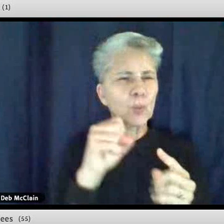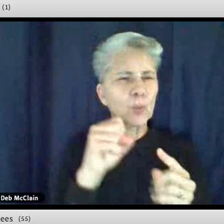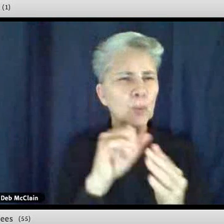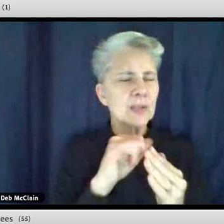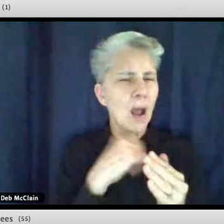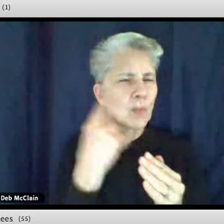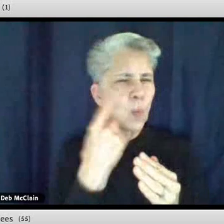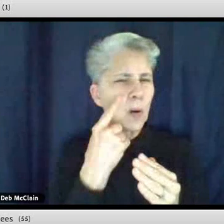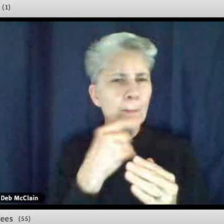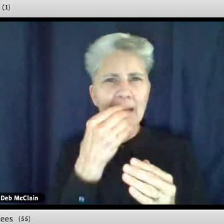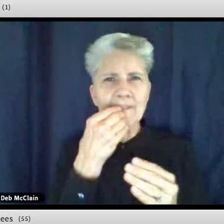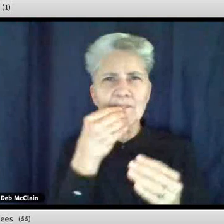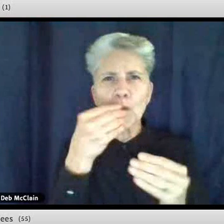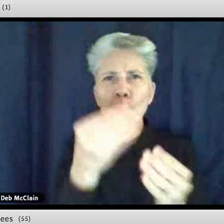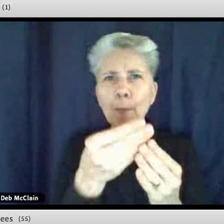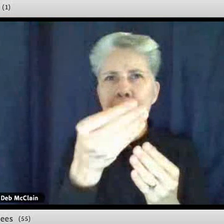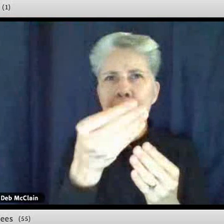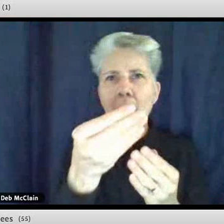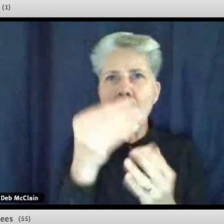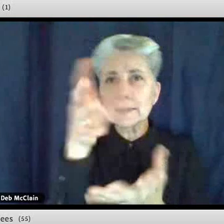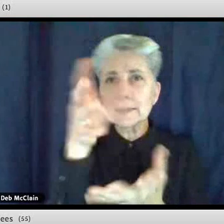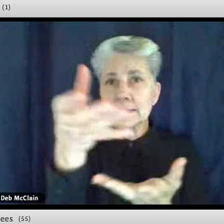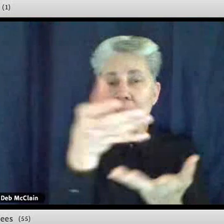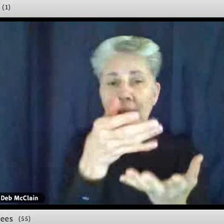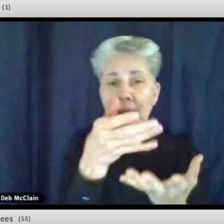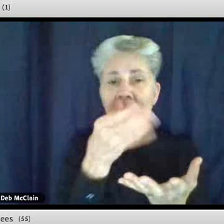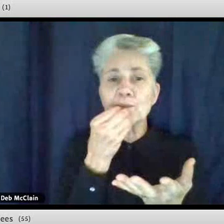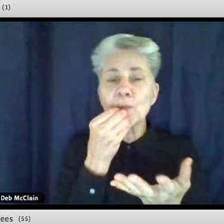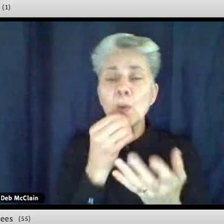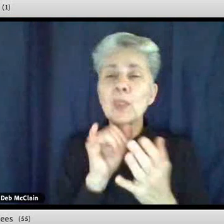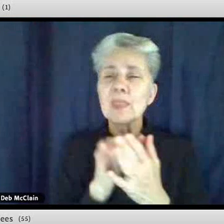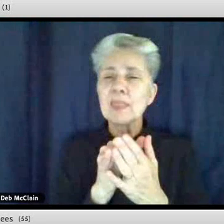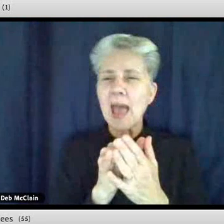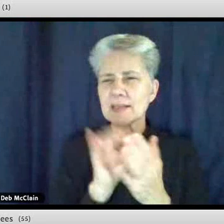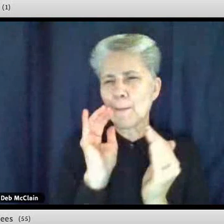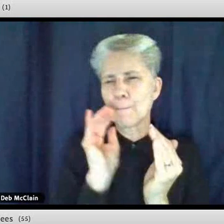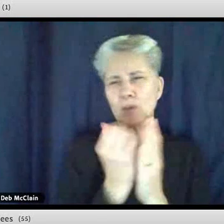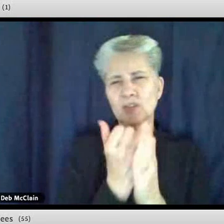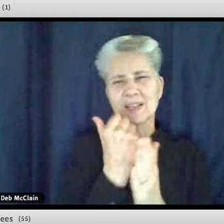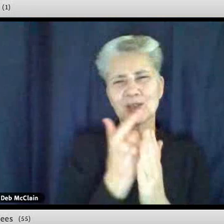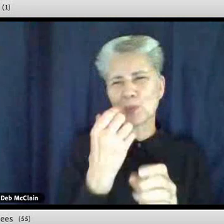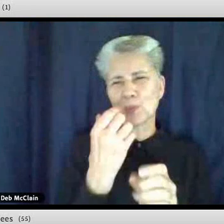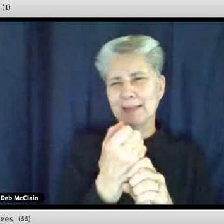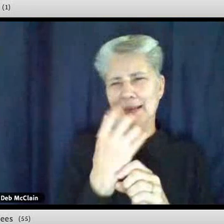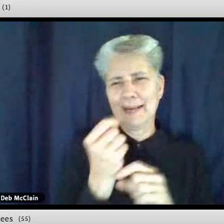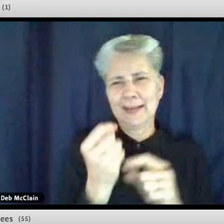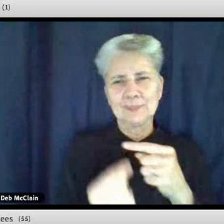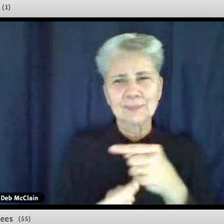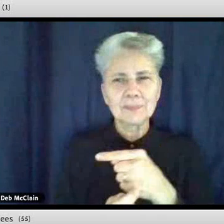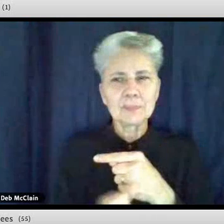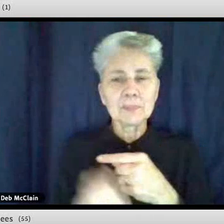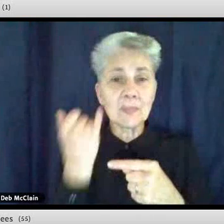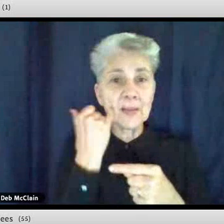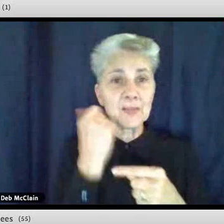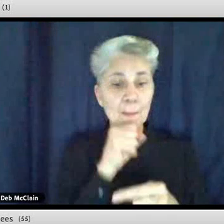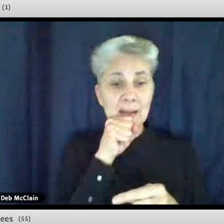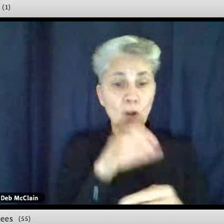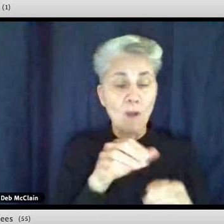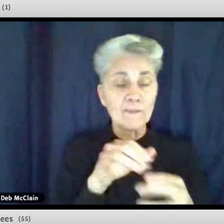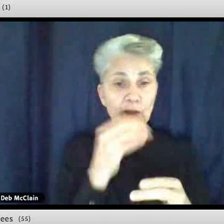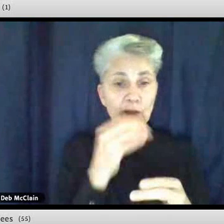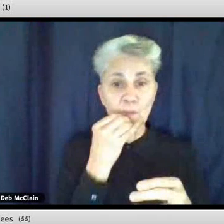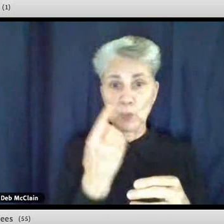about takeout food. And pretty much takeout food, it's a very small chance that you would get it. If somebody coughed in your food or